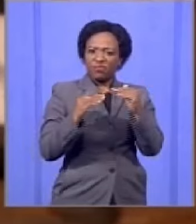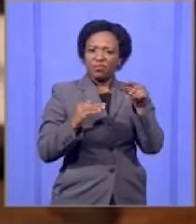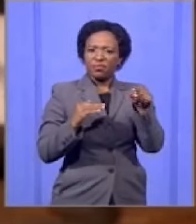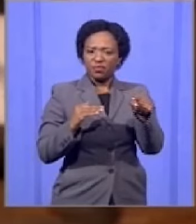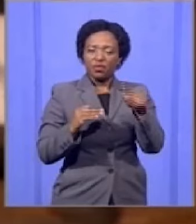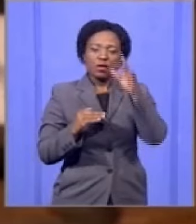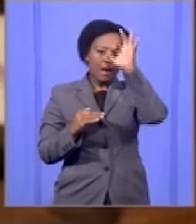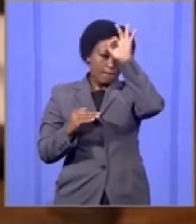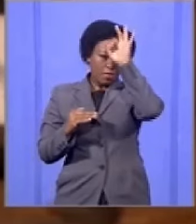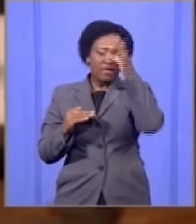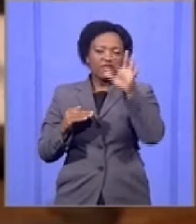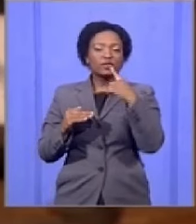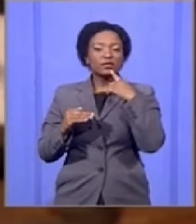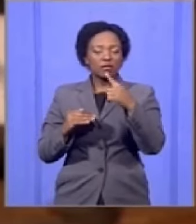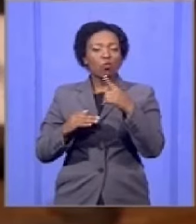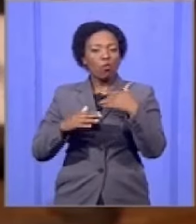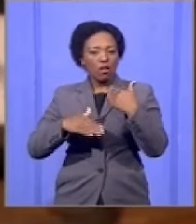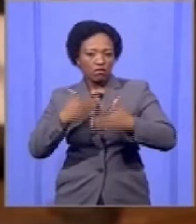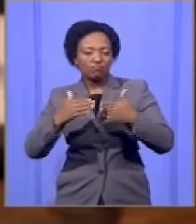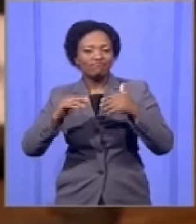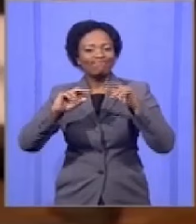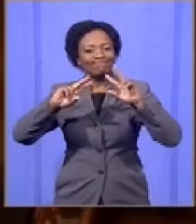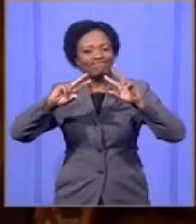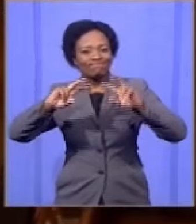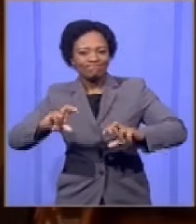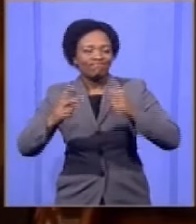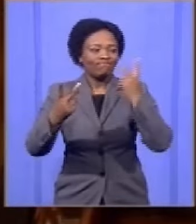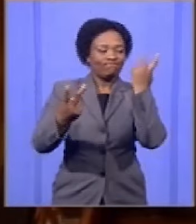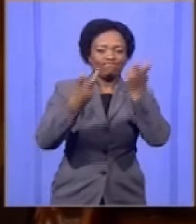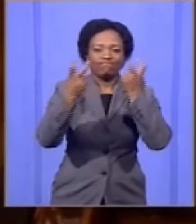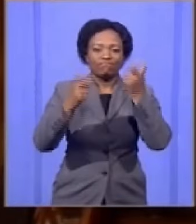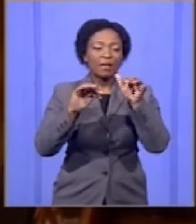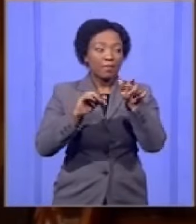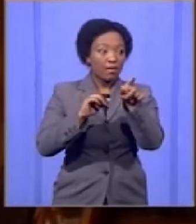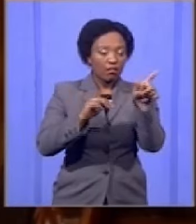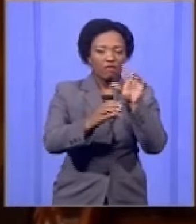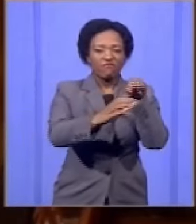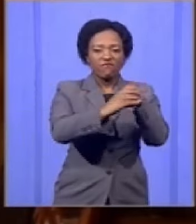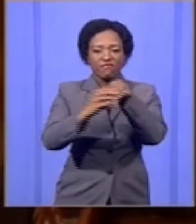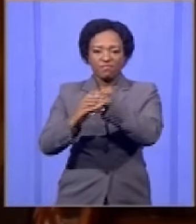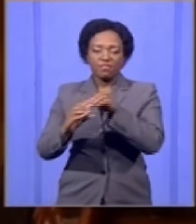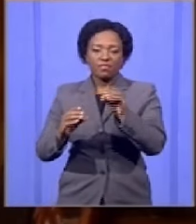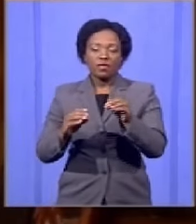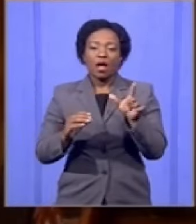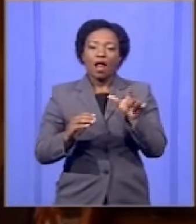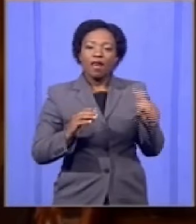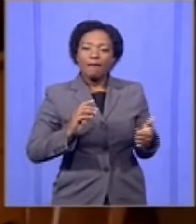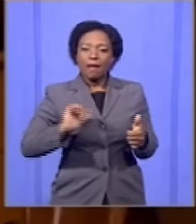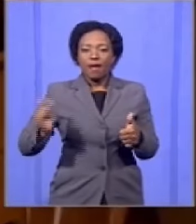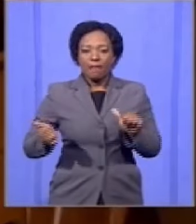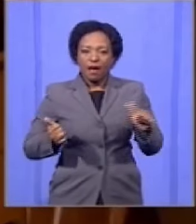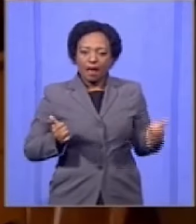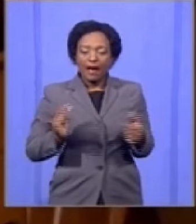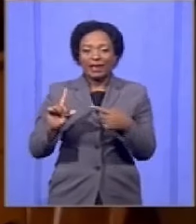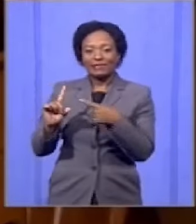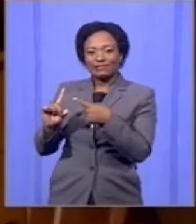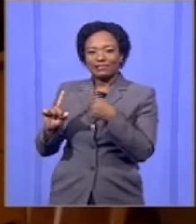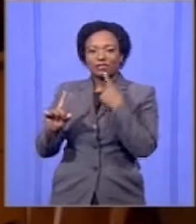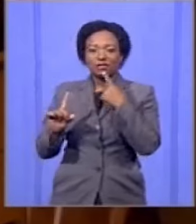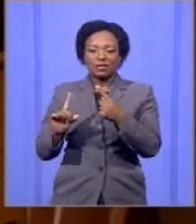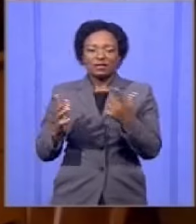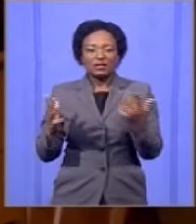tlhomamisitse gore a gagamatsa letsholo la go batlana le babelaelwa. Ga ba gare baagisanye ba lelapa la ga Phalane ba re ba retelelwa ke go